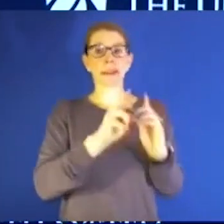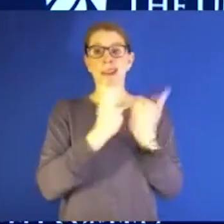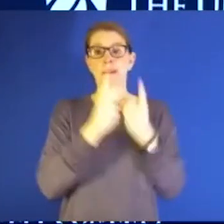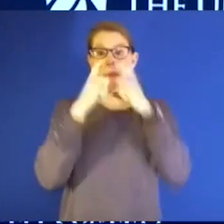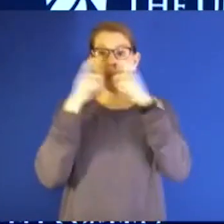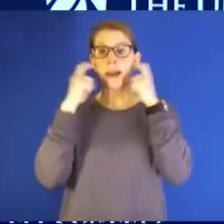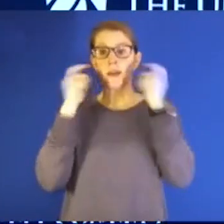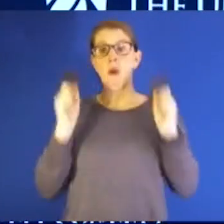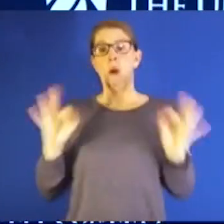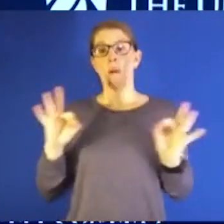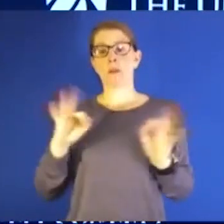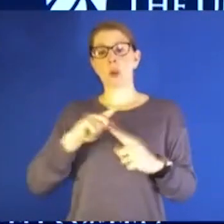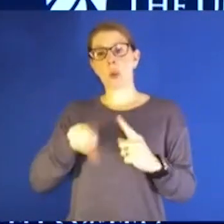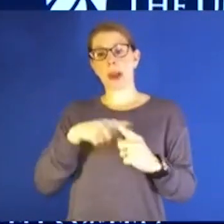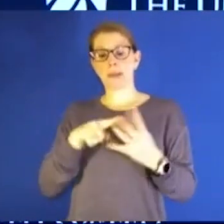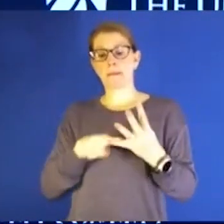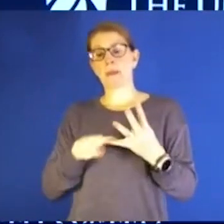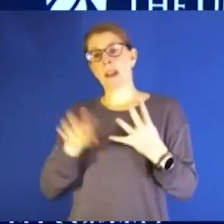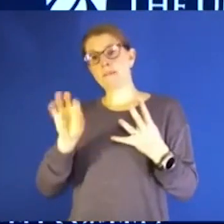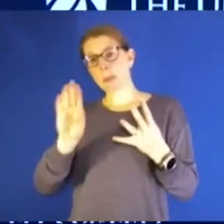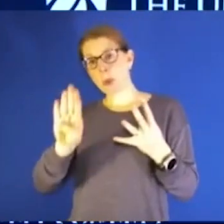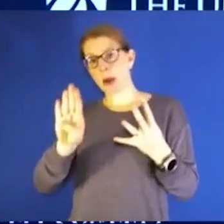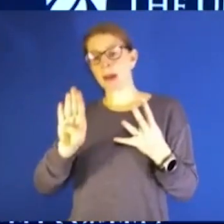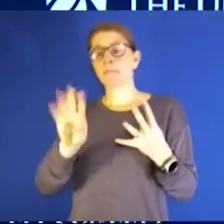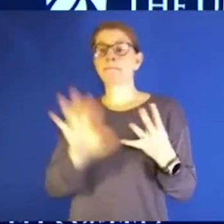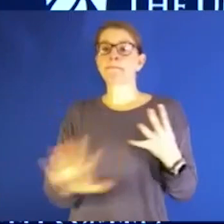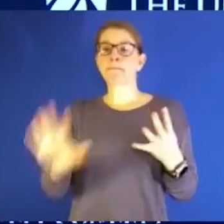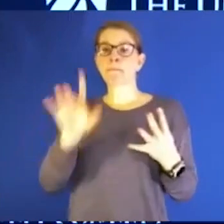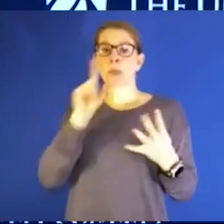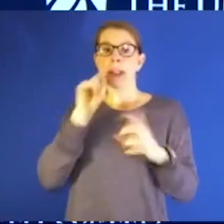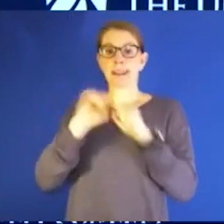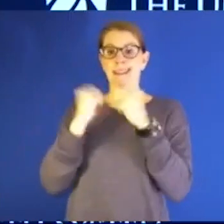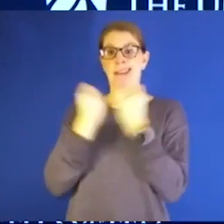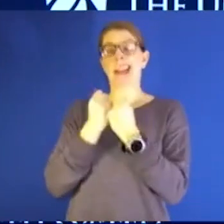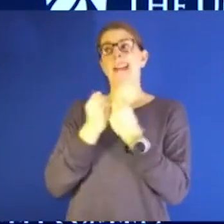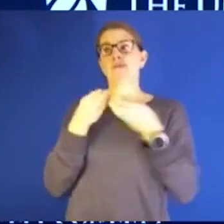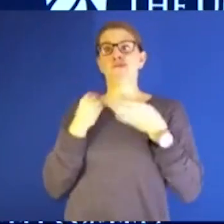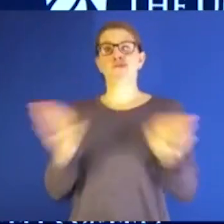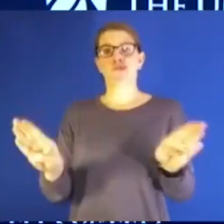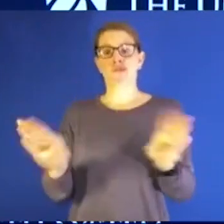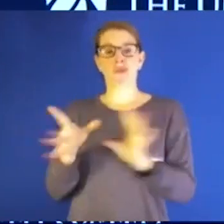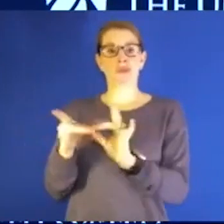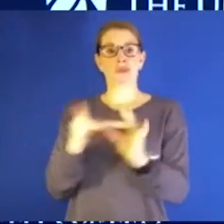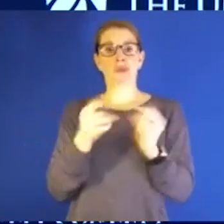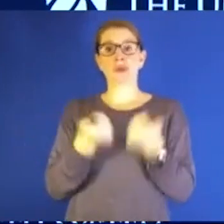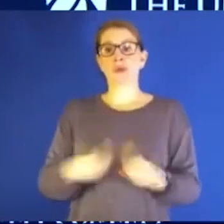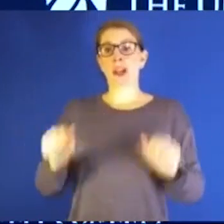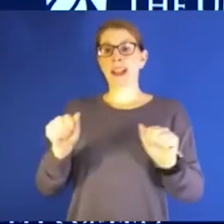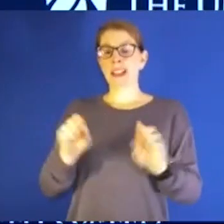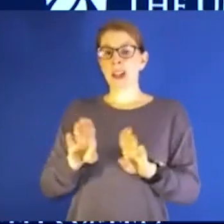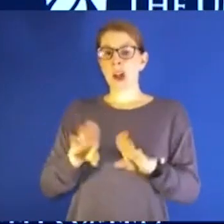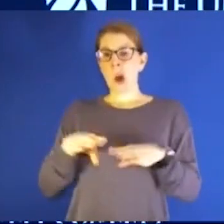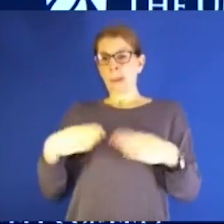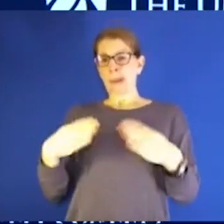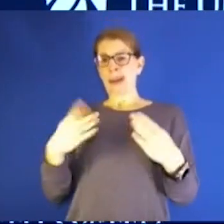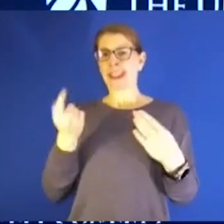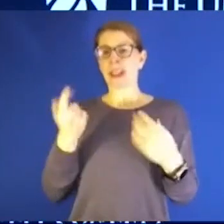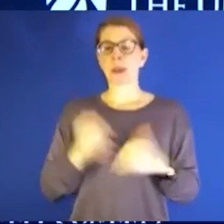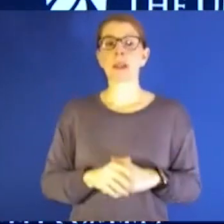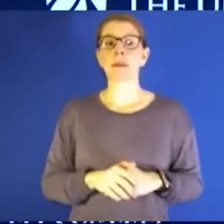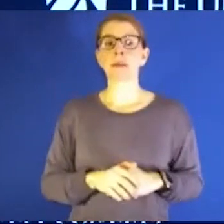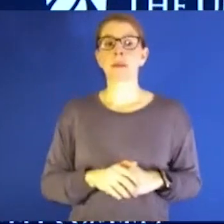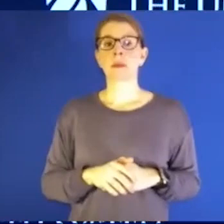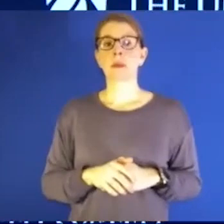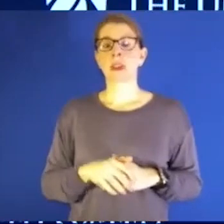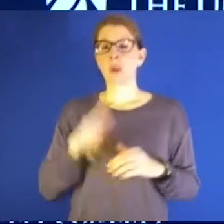off toward the end of February. And I think in society in general, we're seeing messages about trying to open up a little bit. And I think at some point we're going to have to test